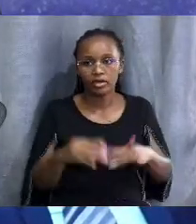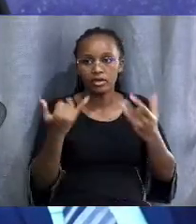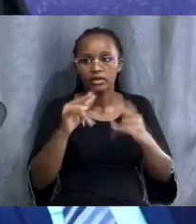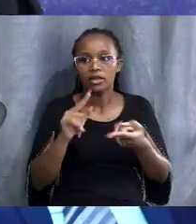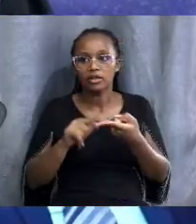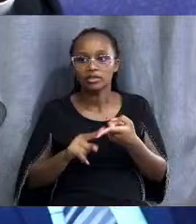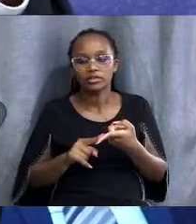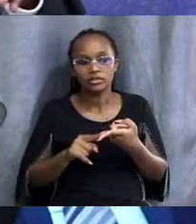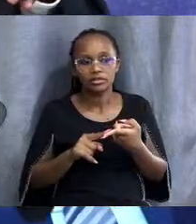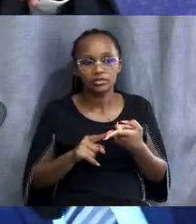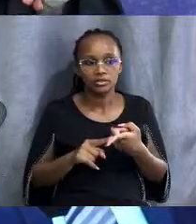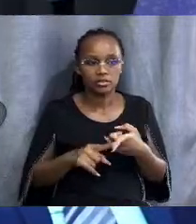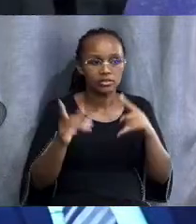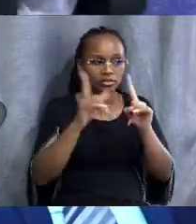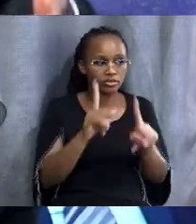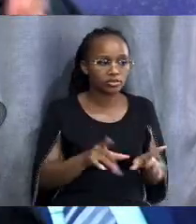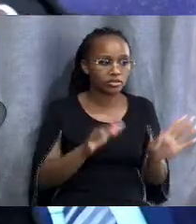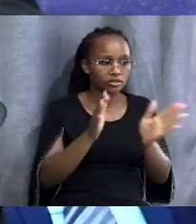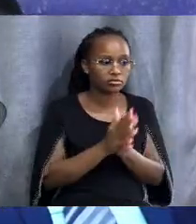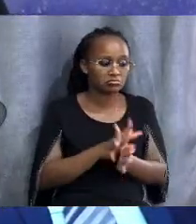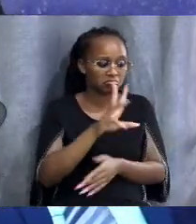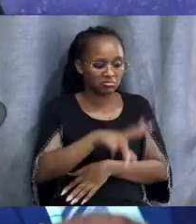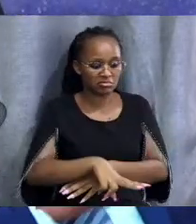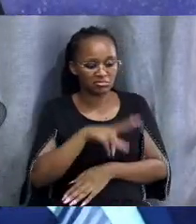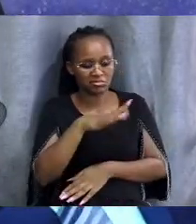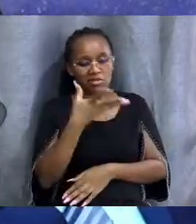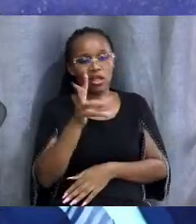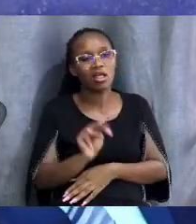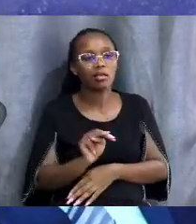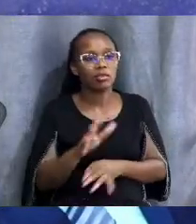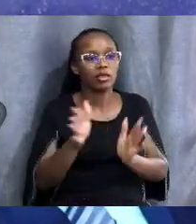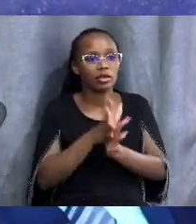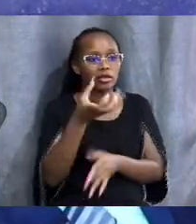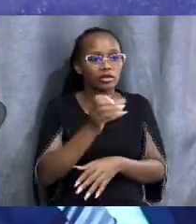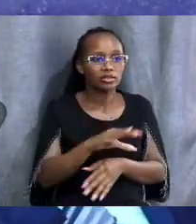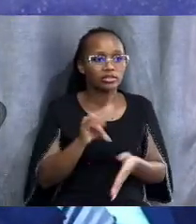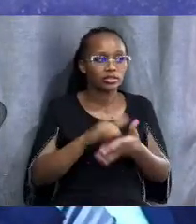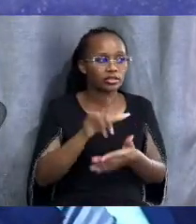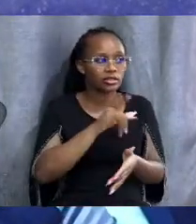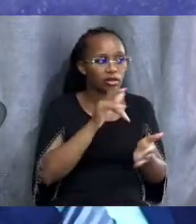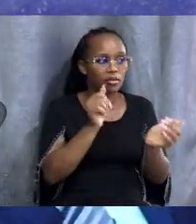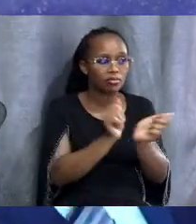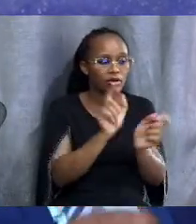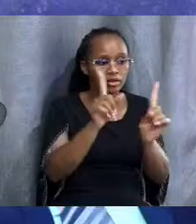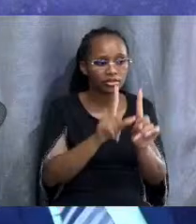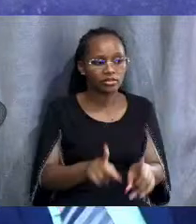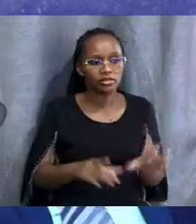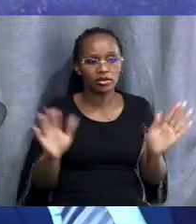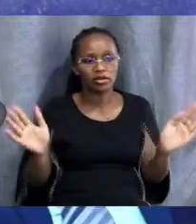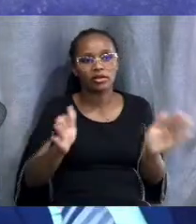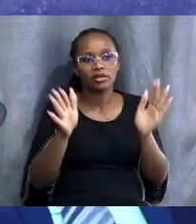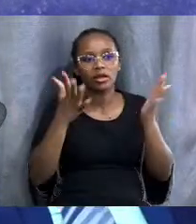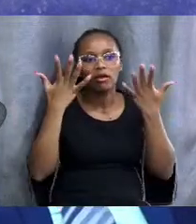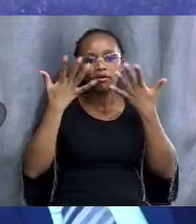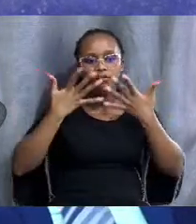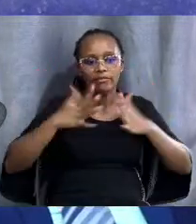to even despise them. And so Paul was still encouraged